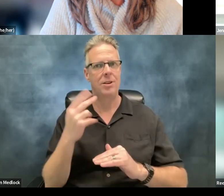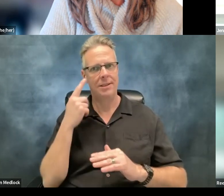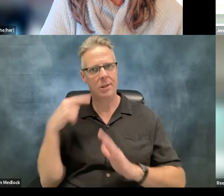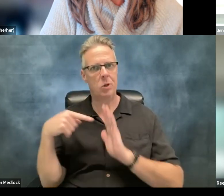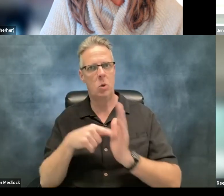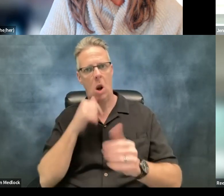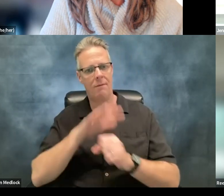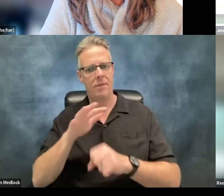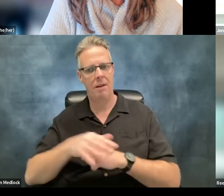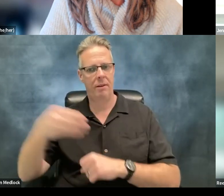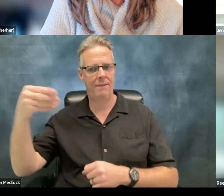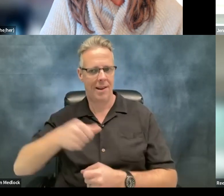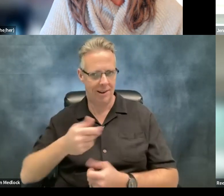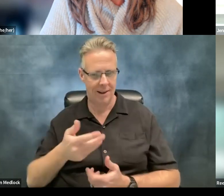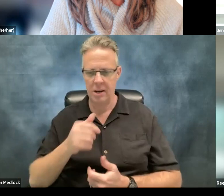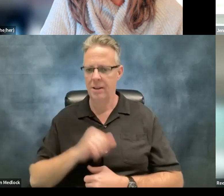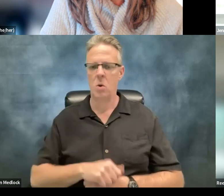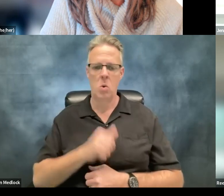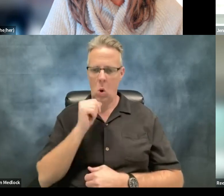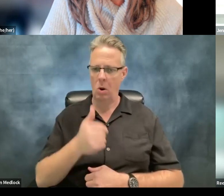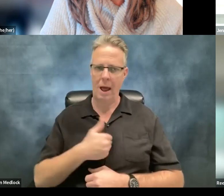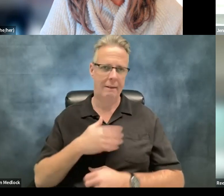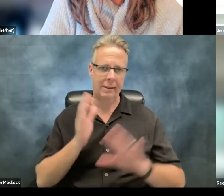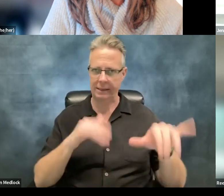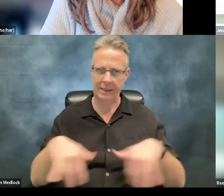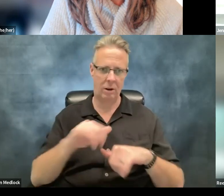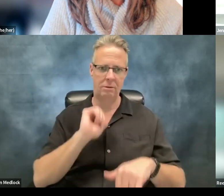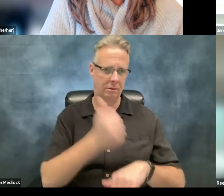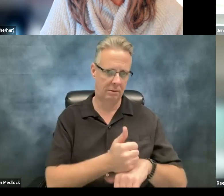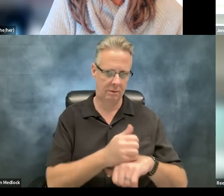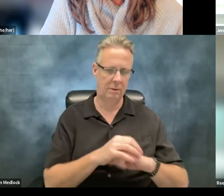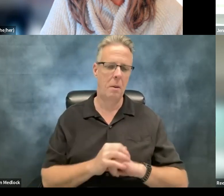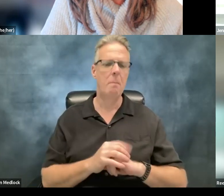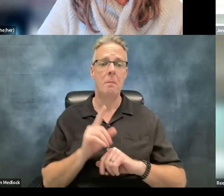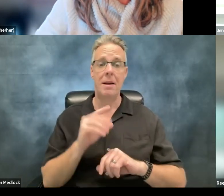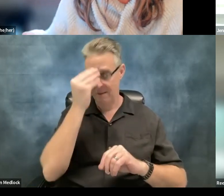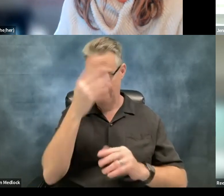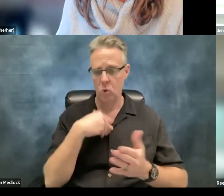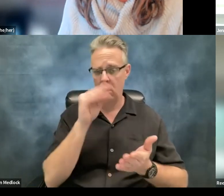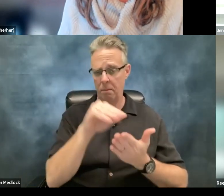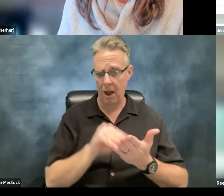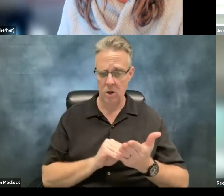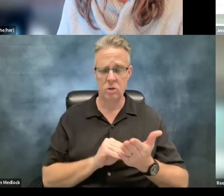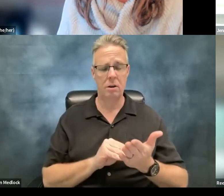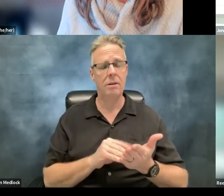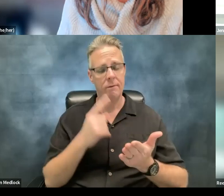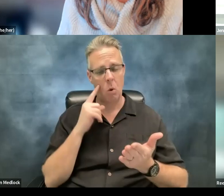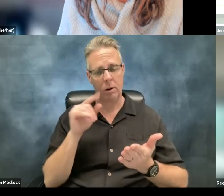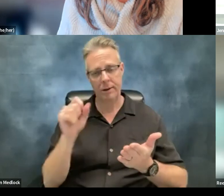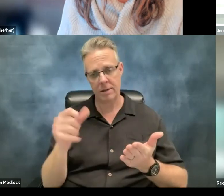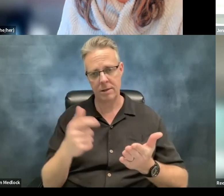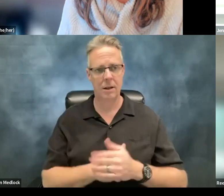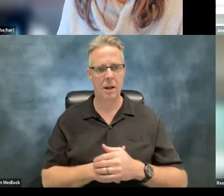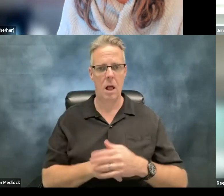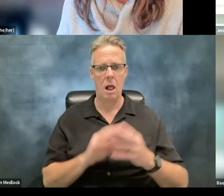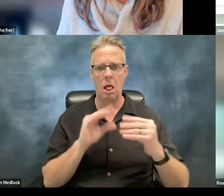there and the fact that we don't have standardized funding, but we do have that information that captures what you're asking for, yes. And Could by I the way, jump in